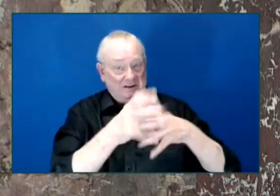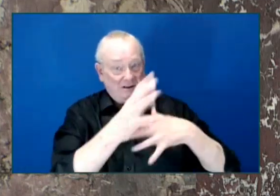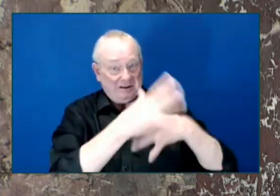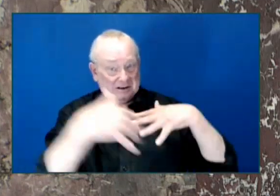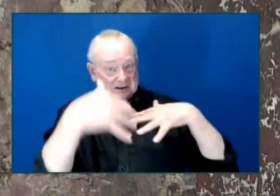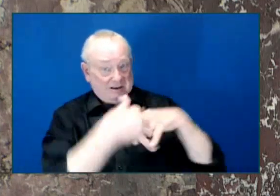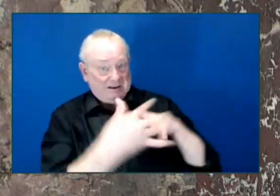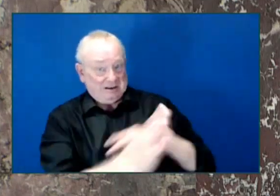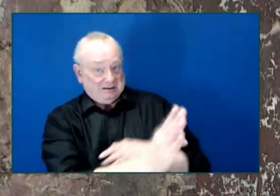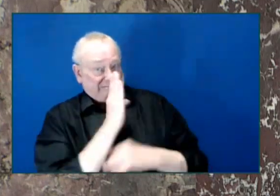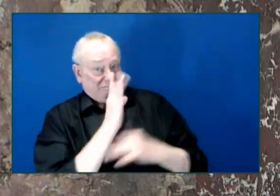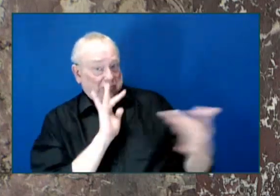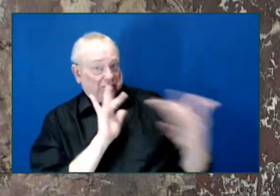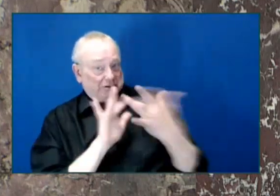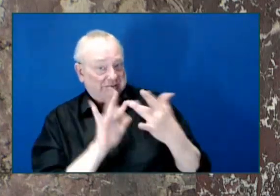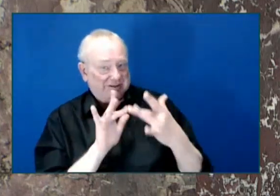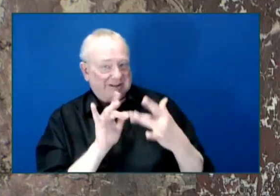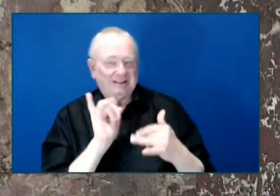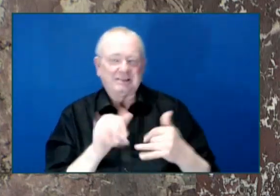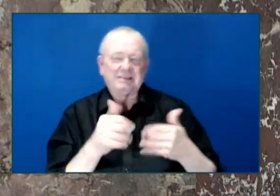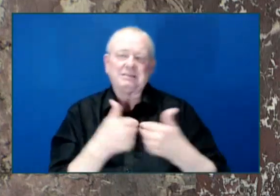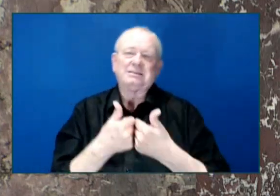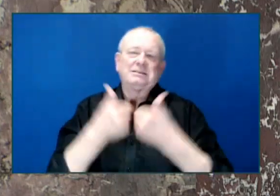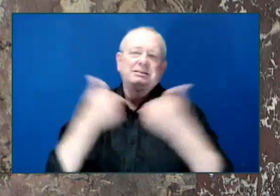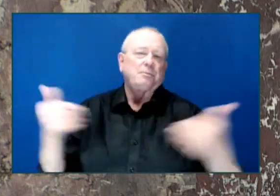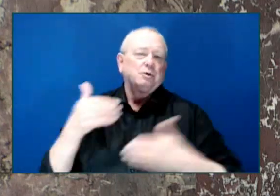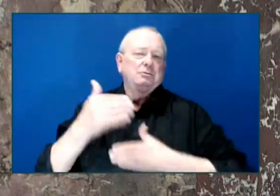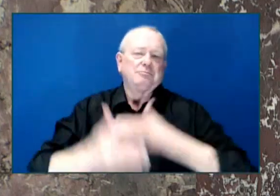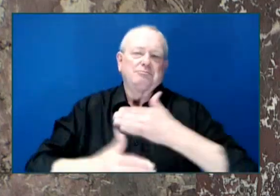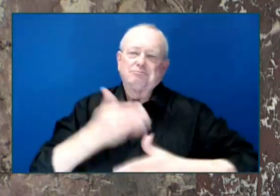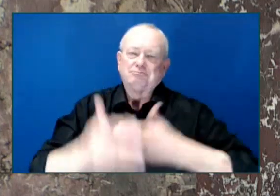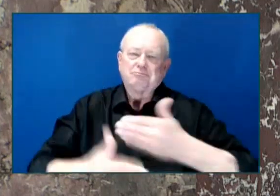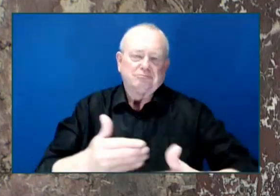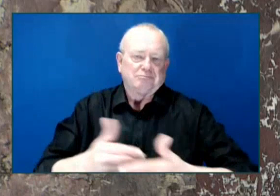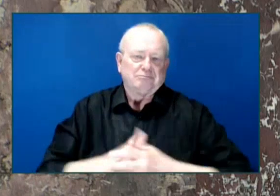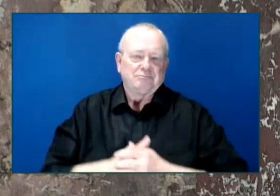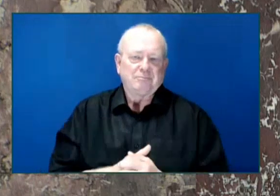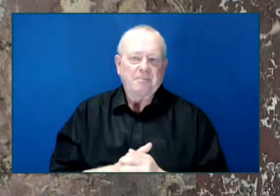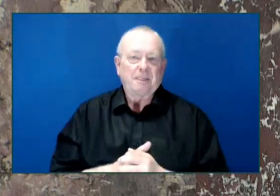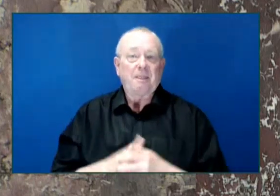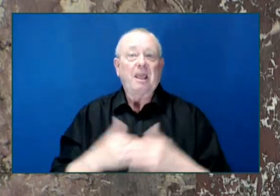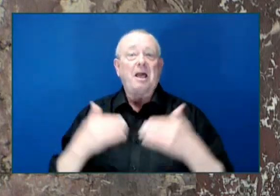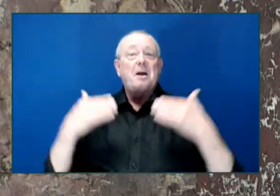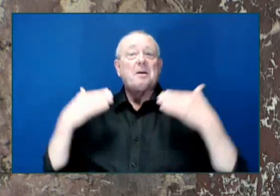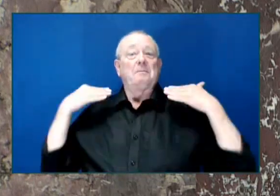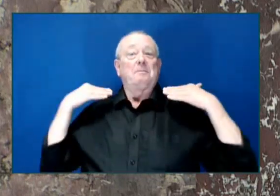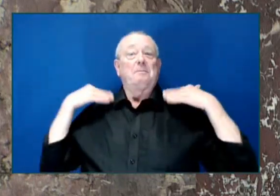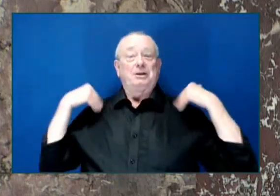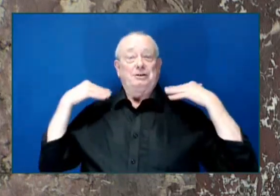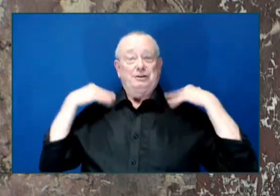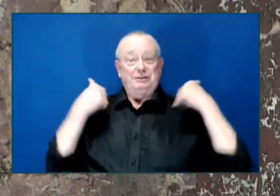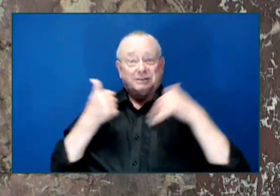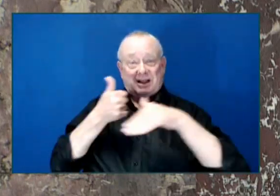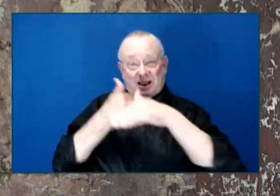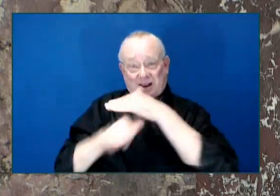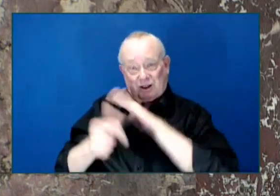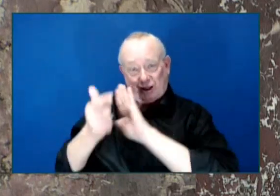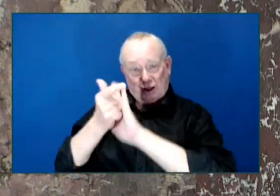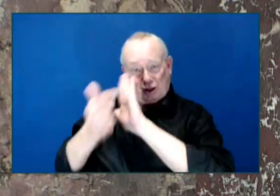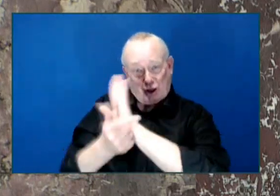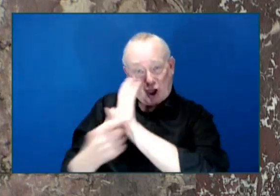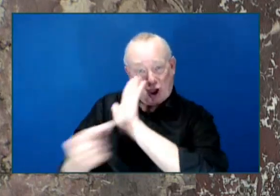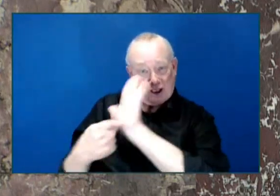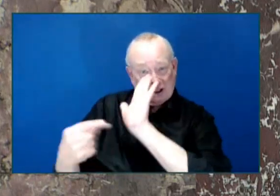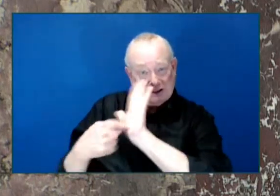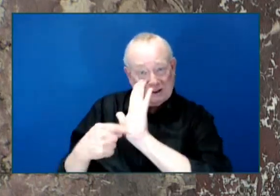in our community that we have jurisdiction over, the minister, under our legislation, we believe, has an obligation